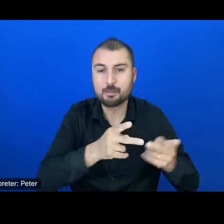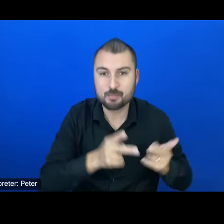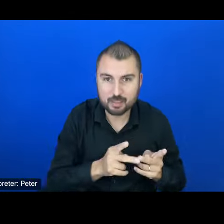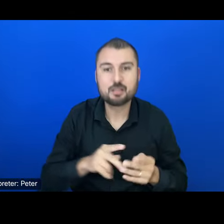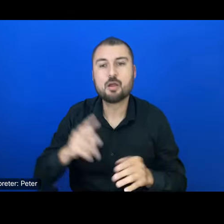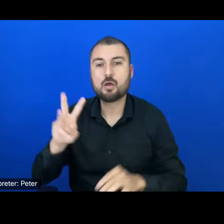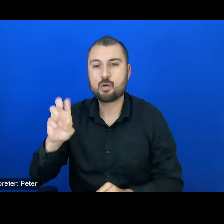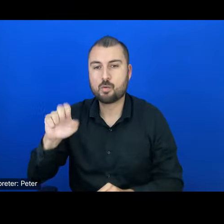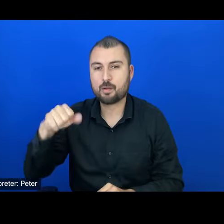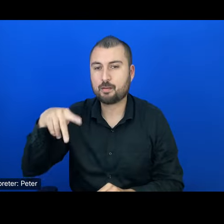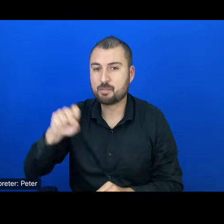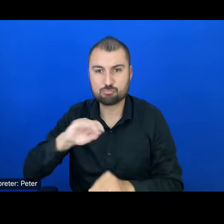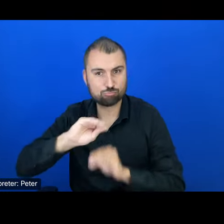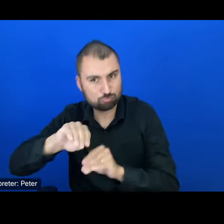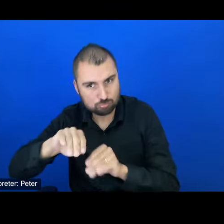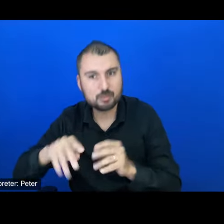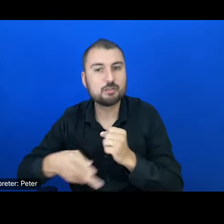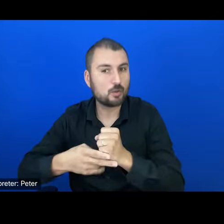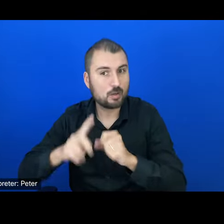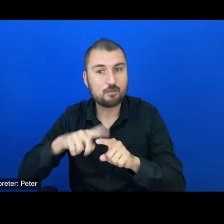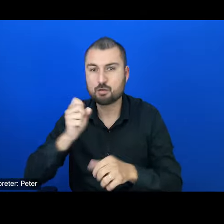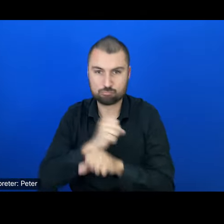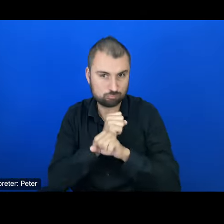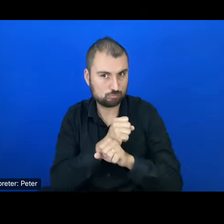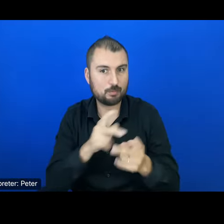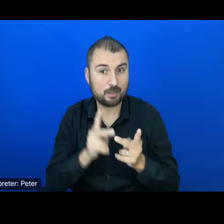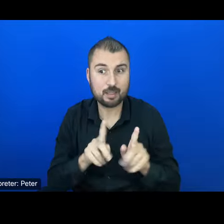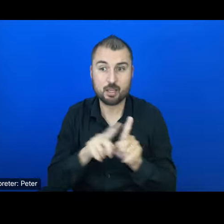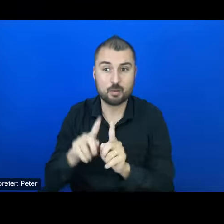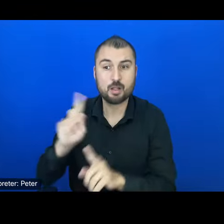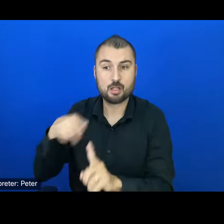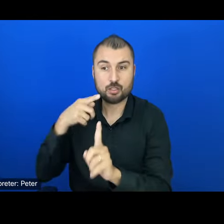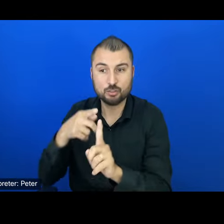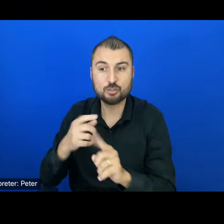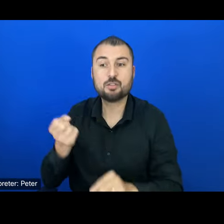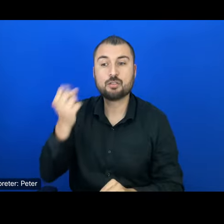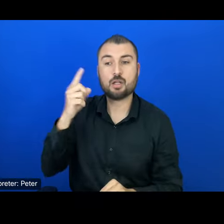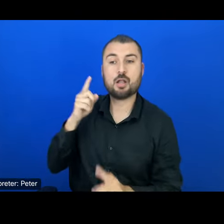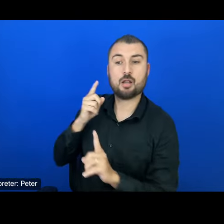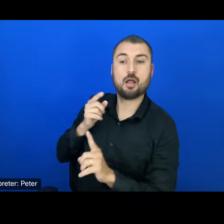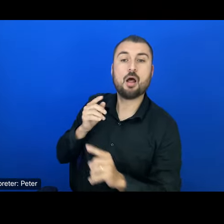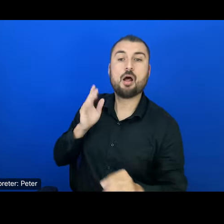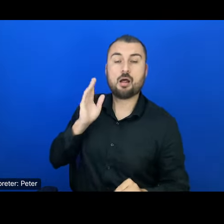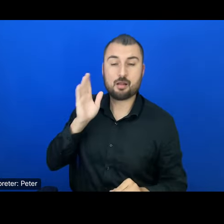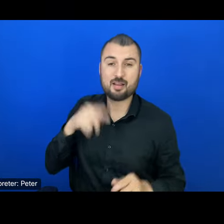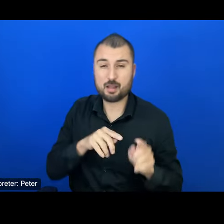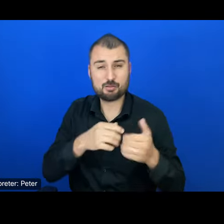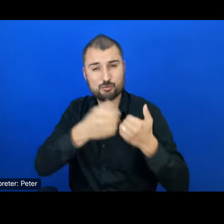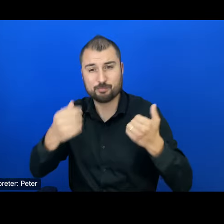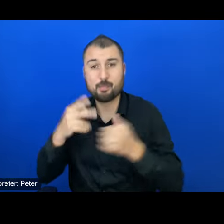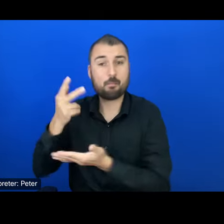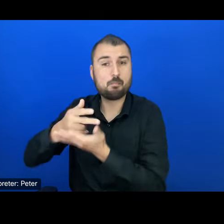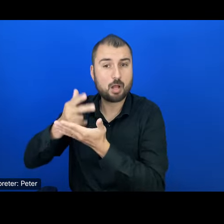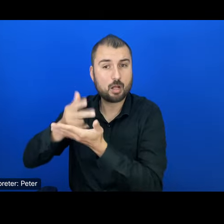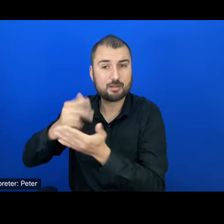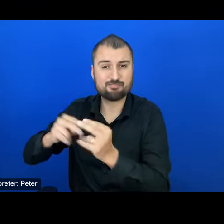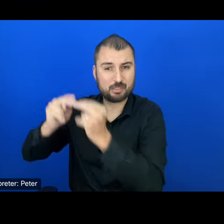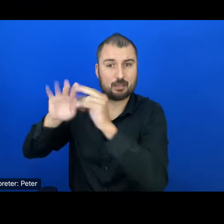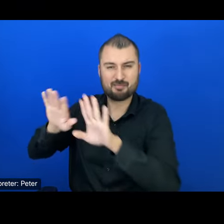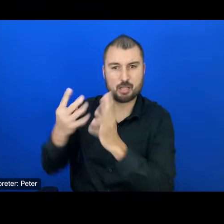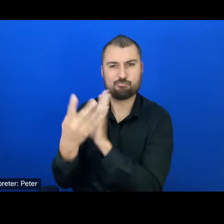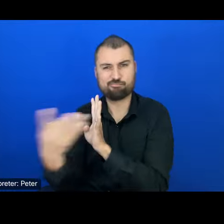security measures, and staging and training space. The project provides an adjacent parking facility that is a fenced or a